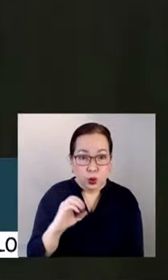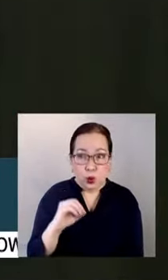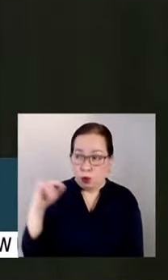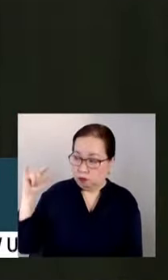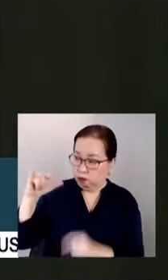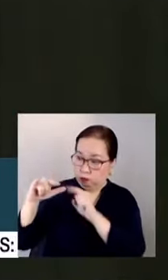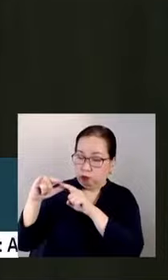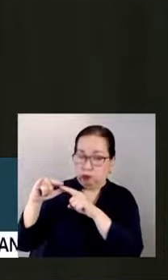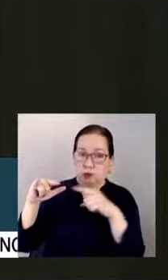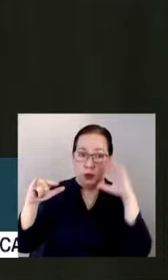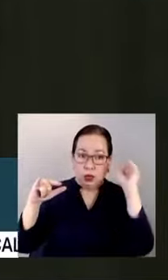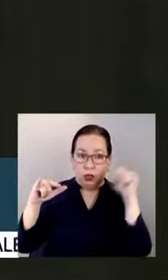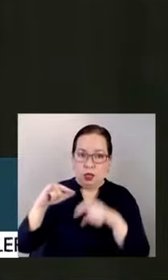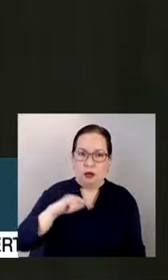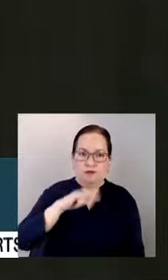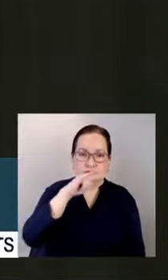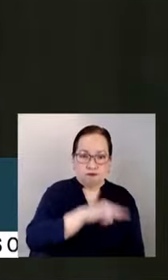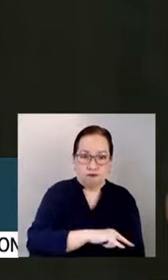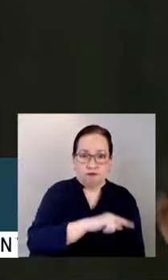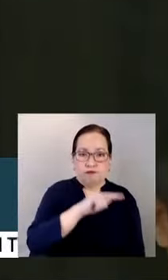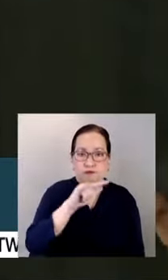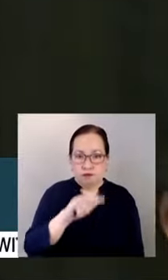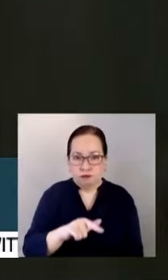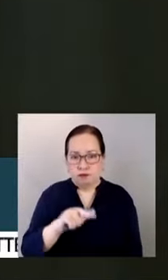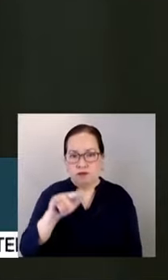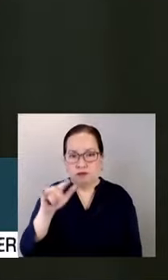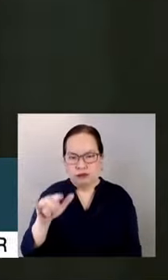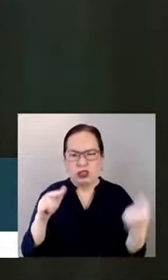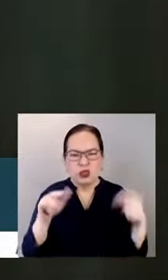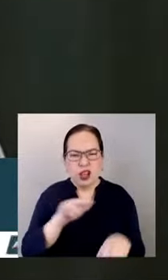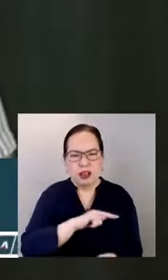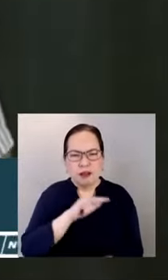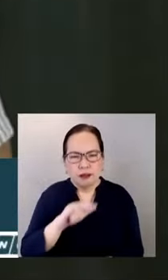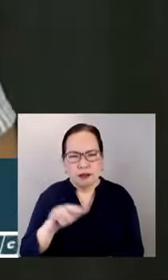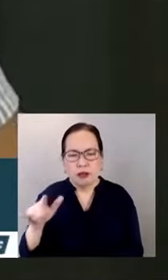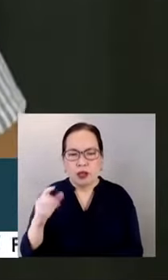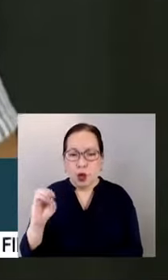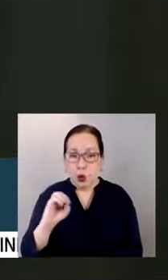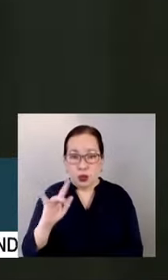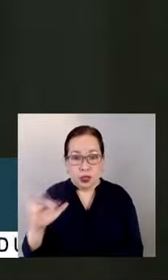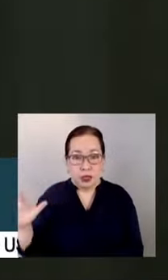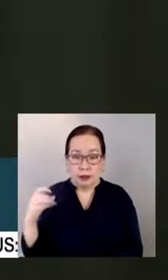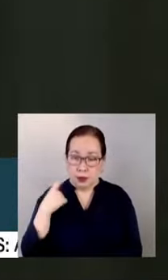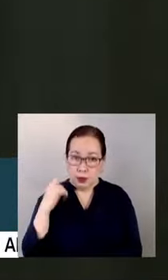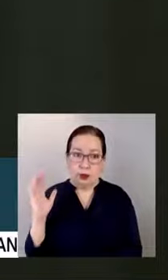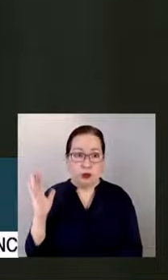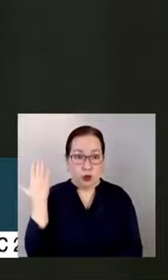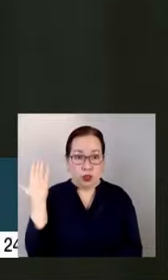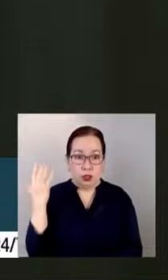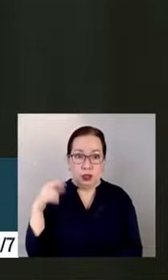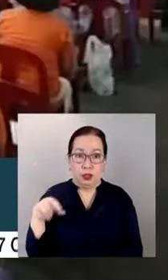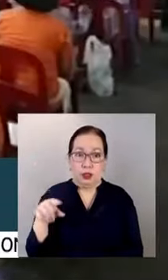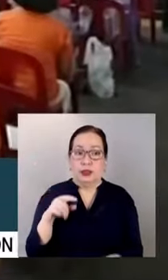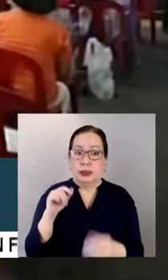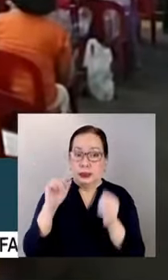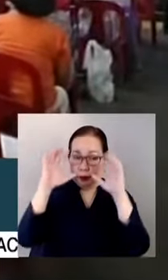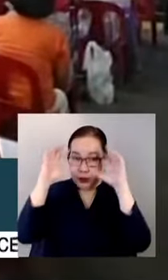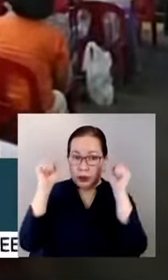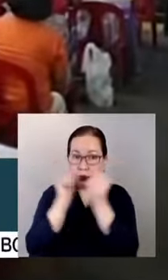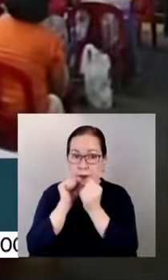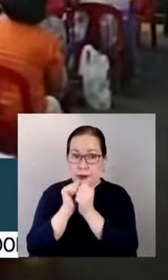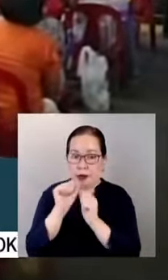three landing attempts before touching down at the Ozamiz City Airport earlier this morning. The president, accompanied by Secretary of